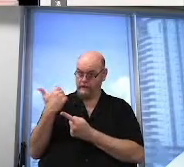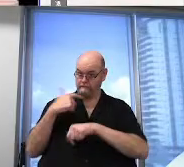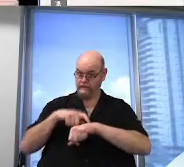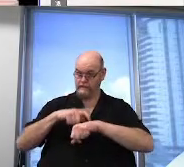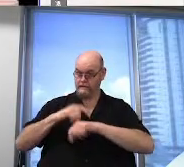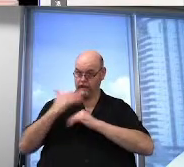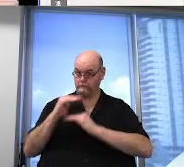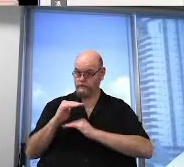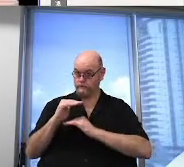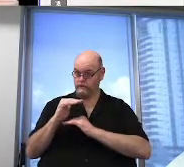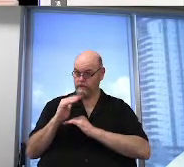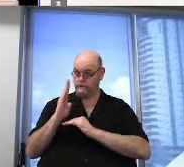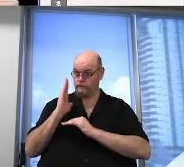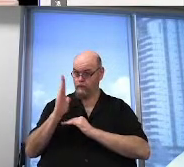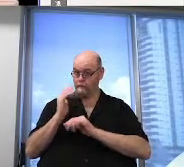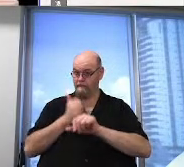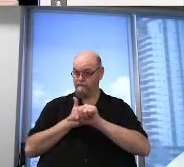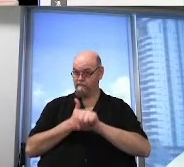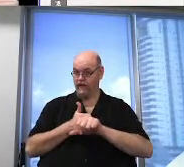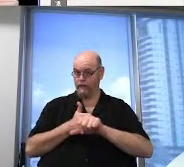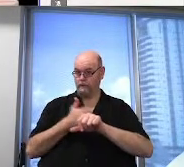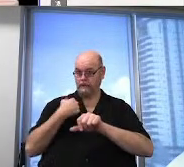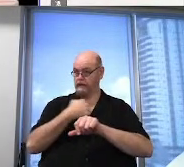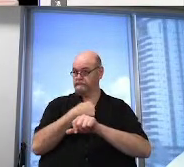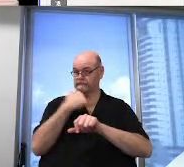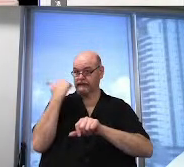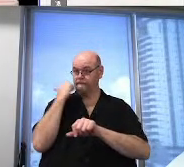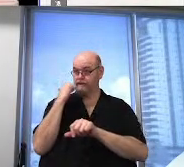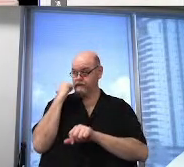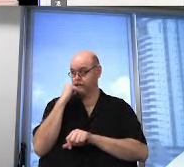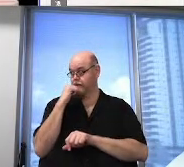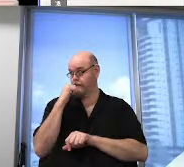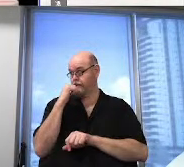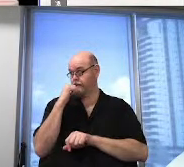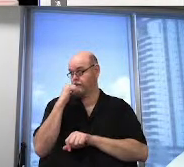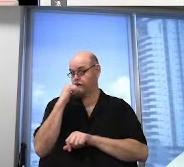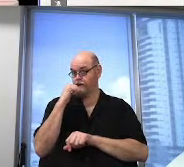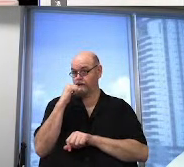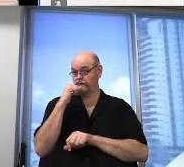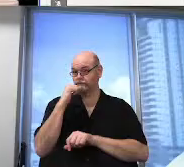since time constraints will be following us every single day,